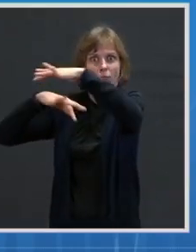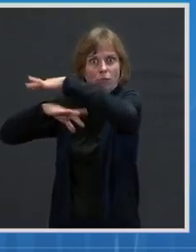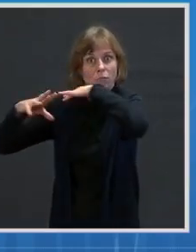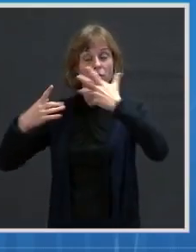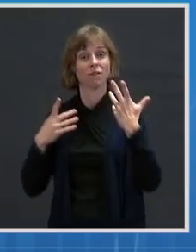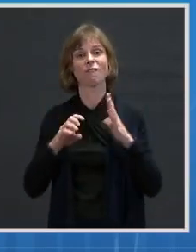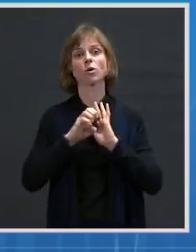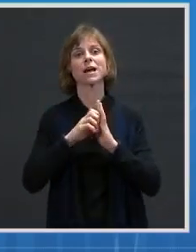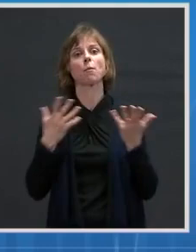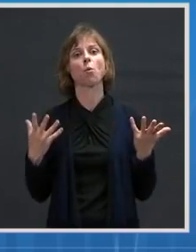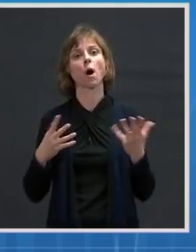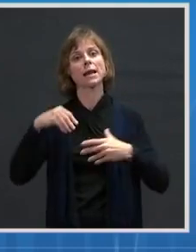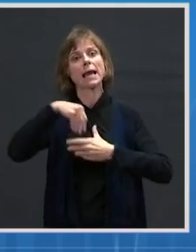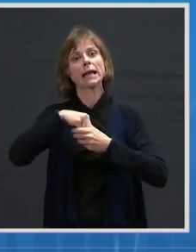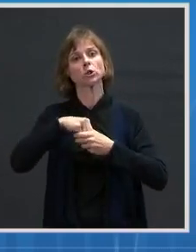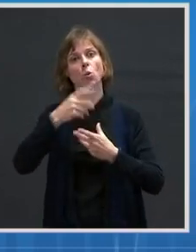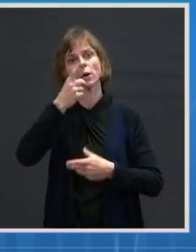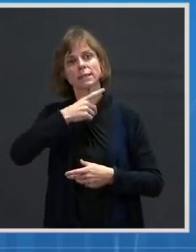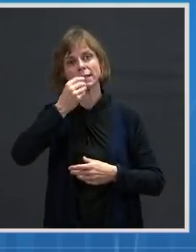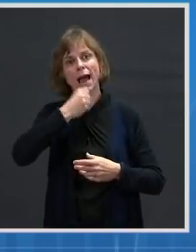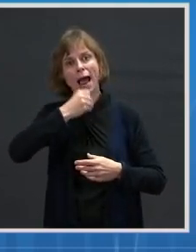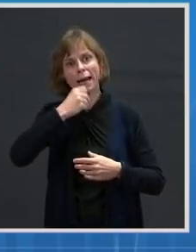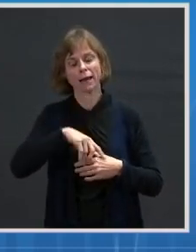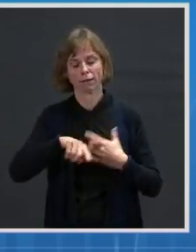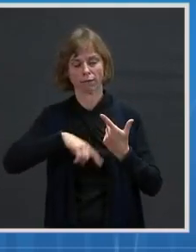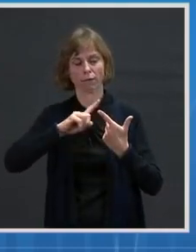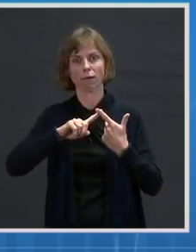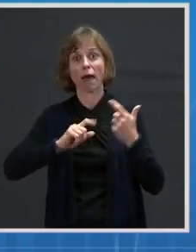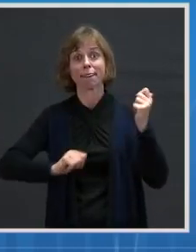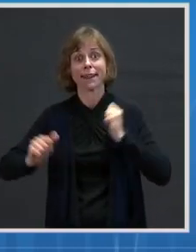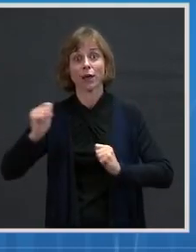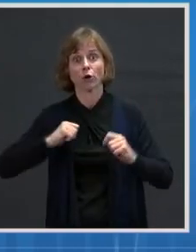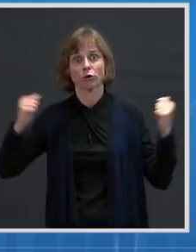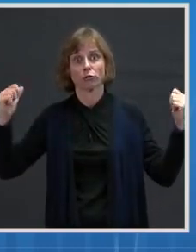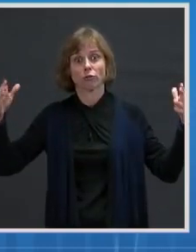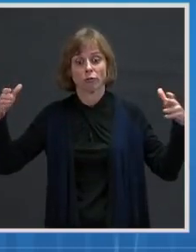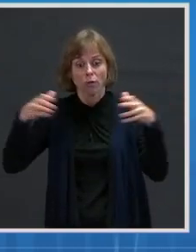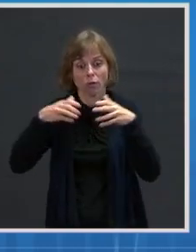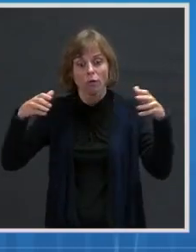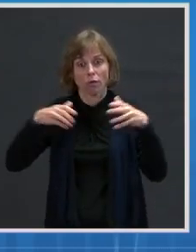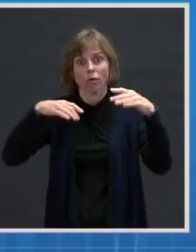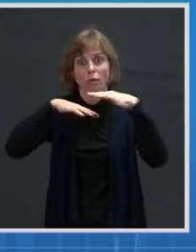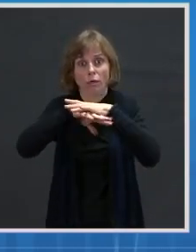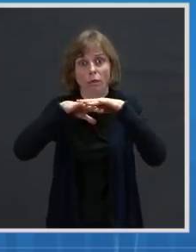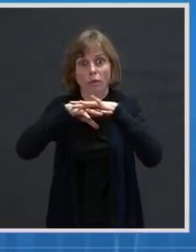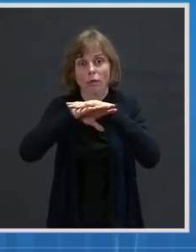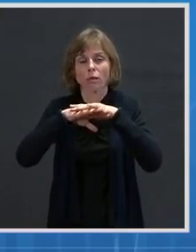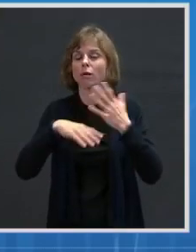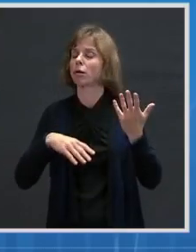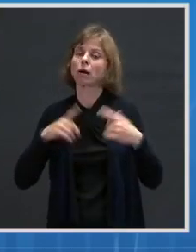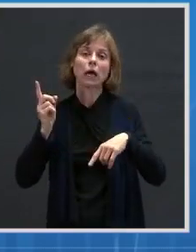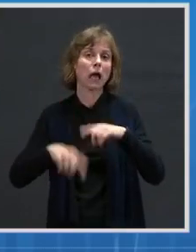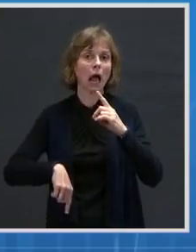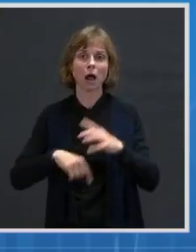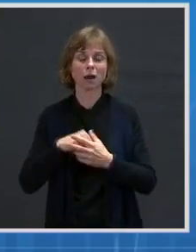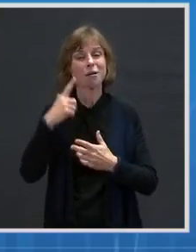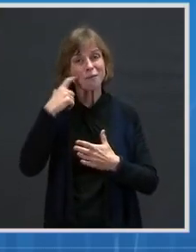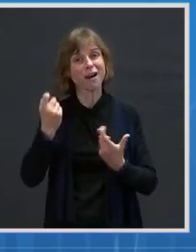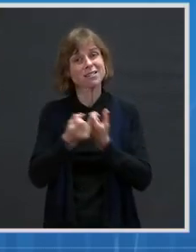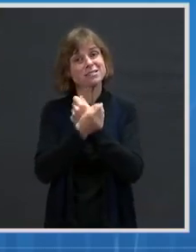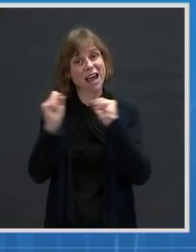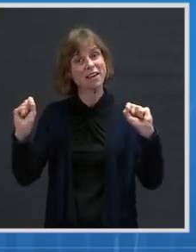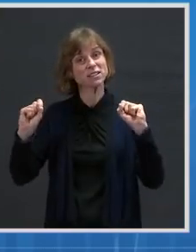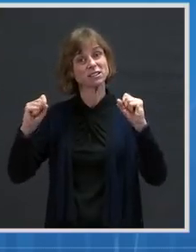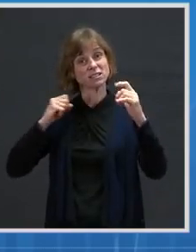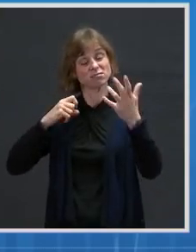indoor dining, theaters, places where people congregate. That's because of the safety of society. You